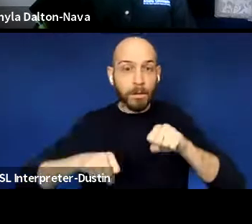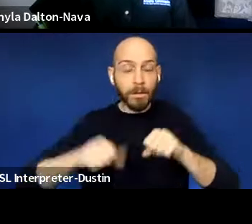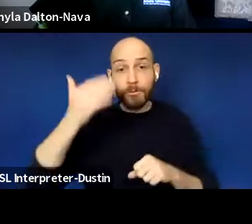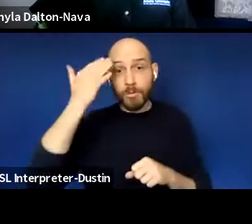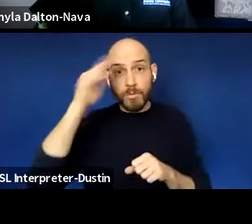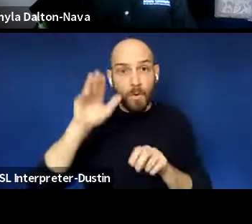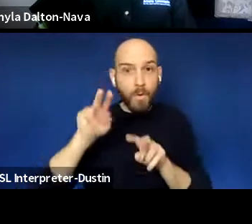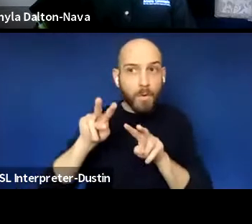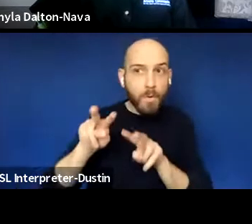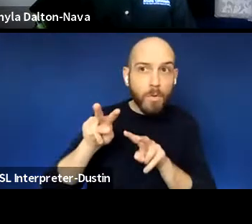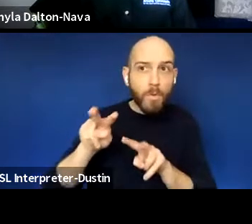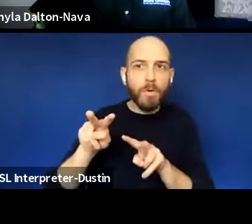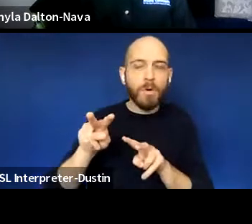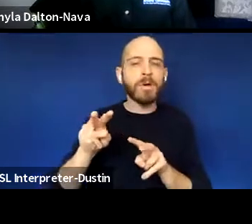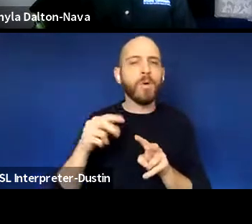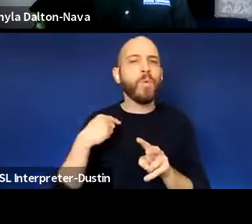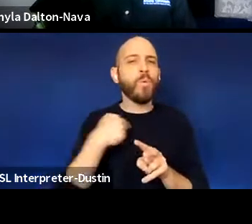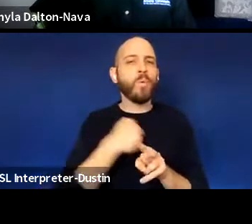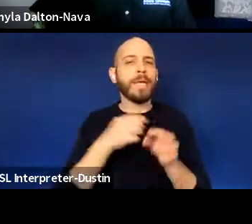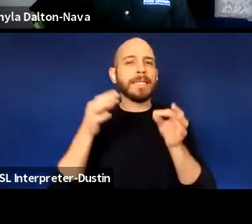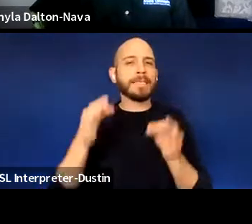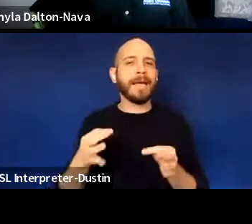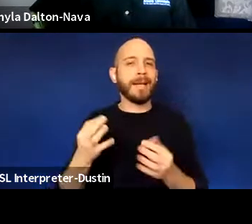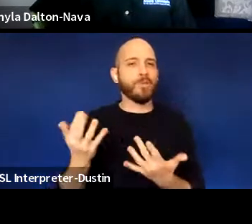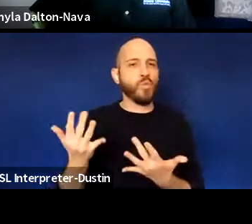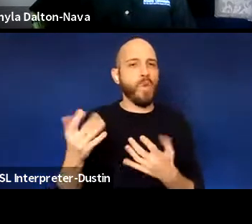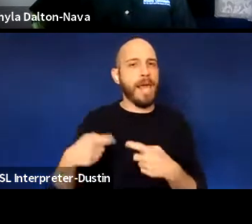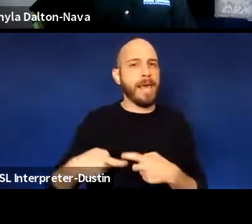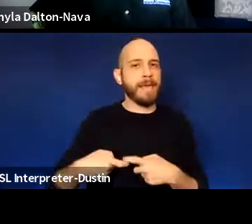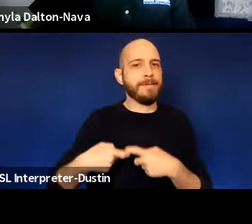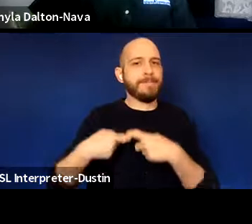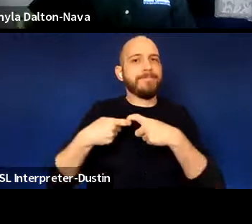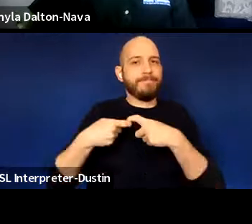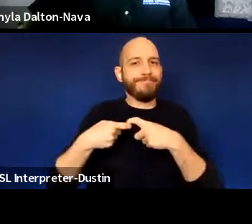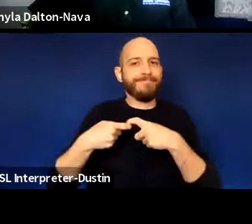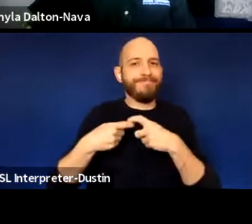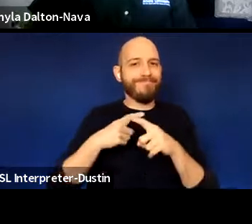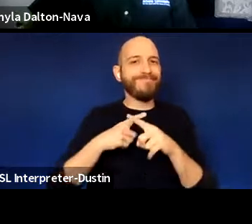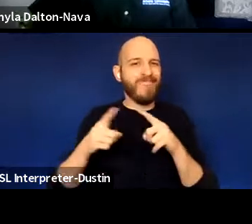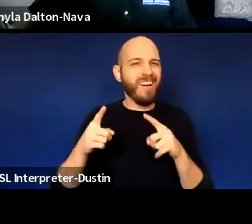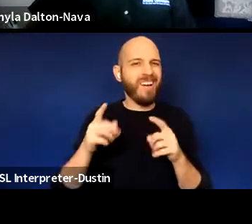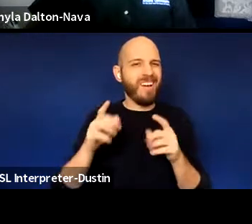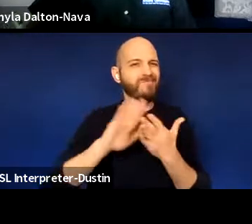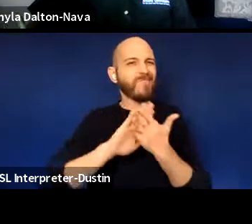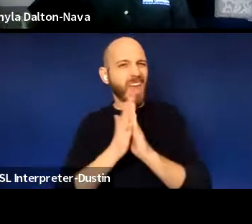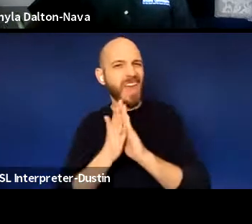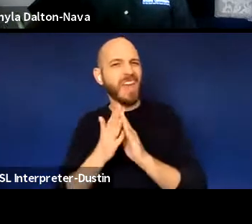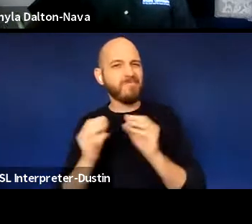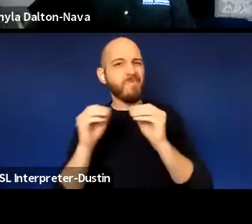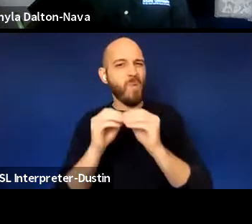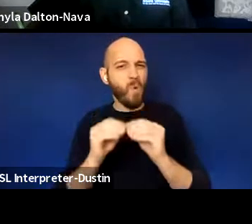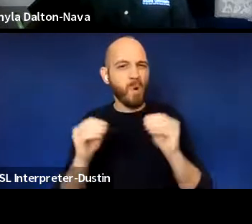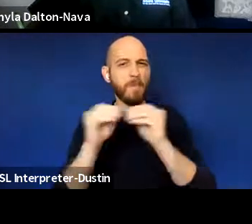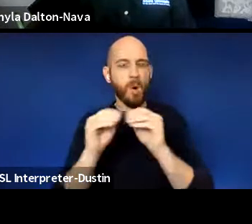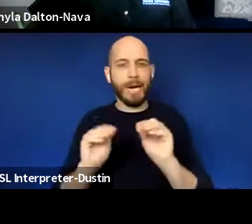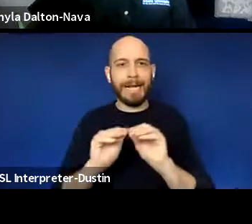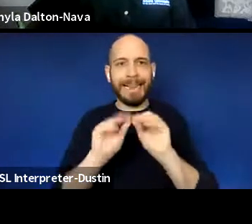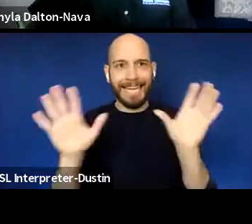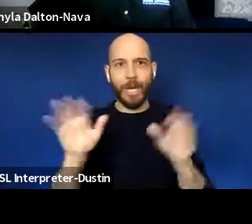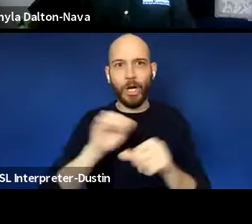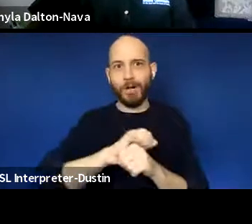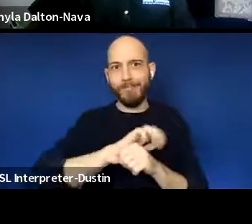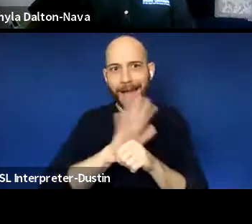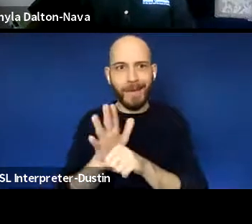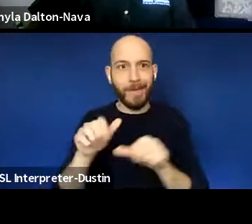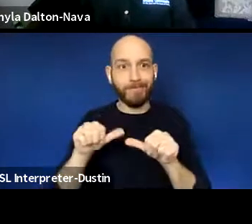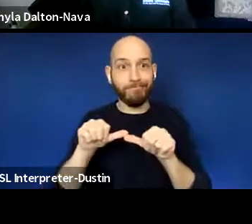of what was going on when it was even more evident that we would be in this status for a while. We moved forward and